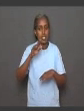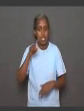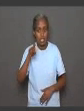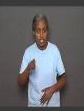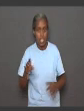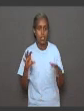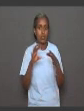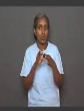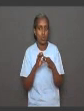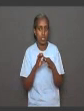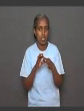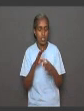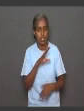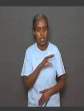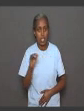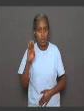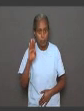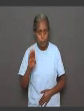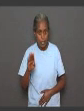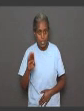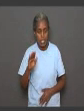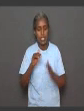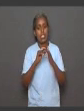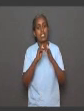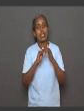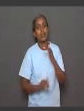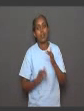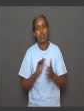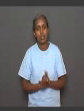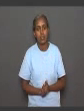coordinates, and b is subtracted.